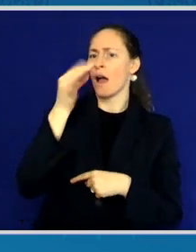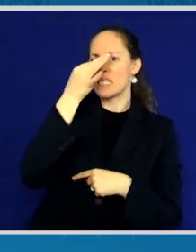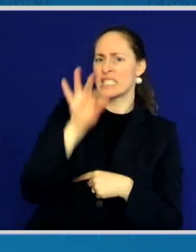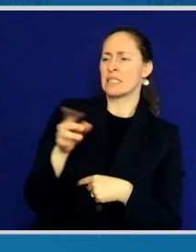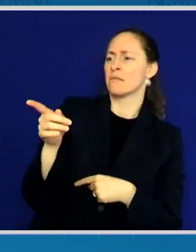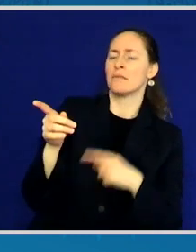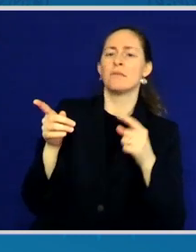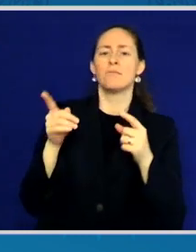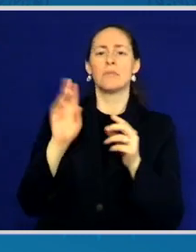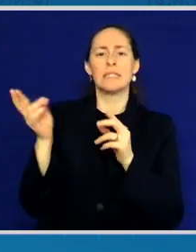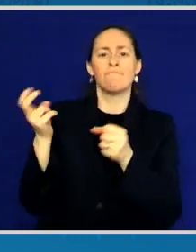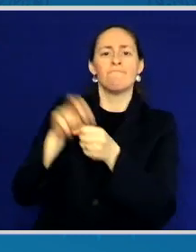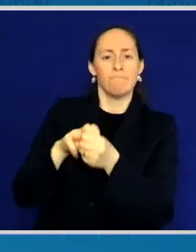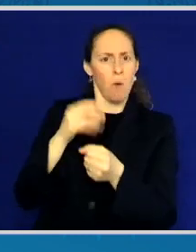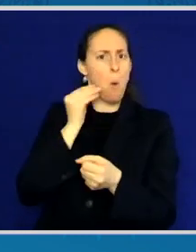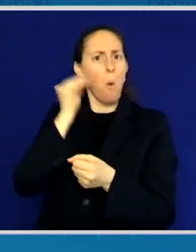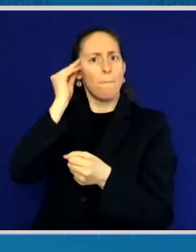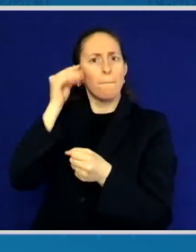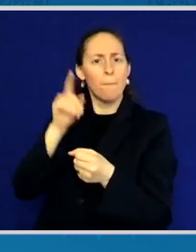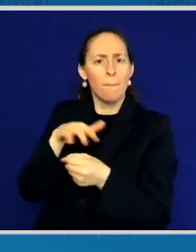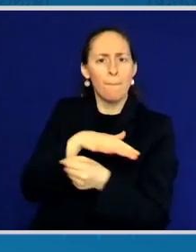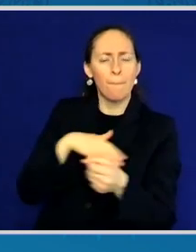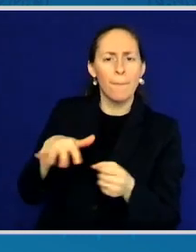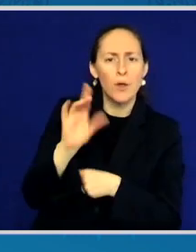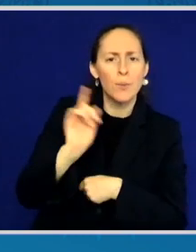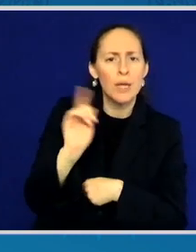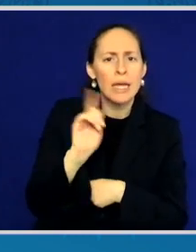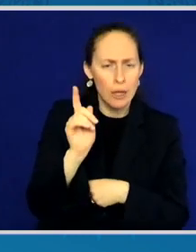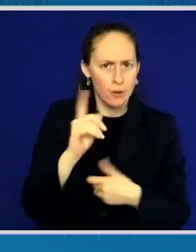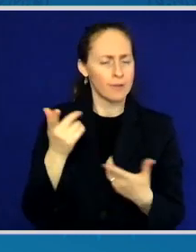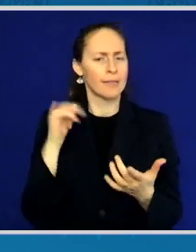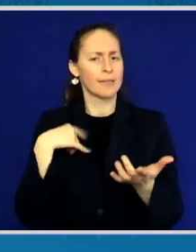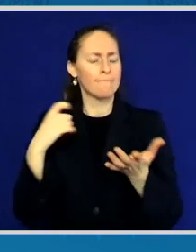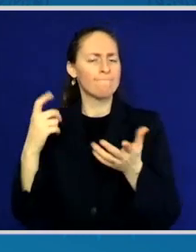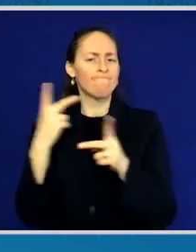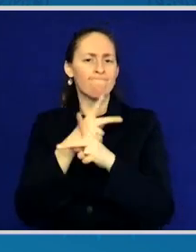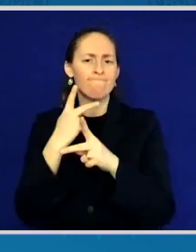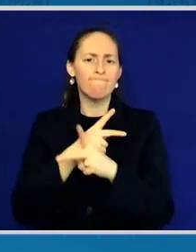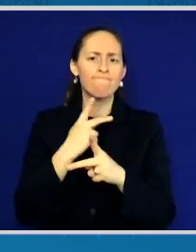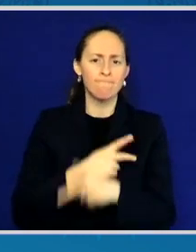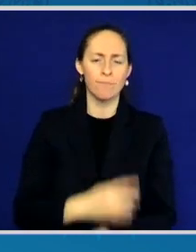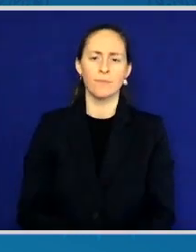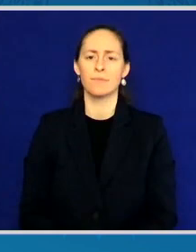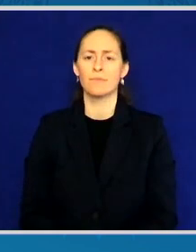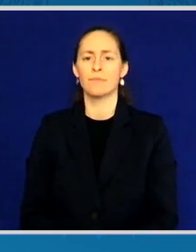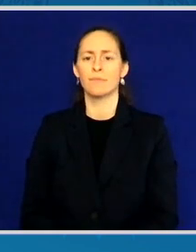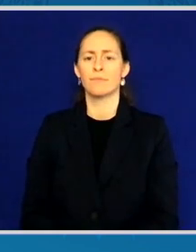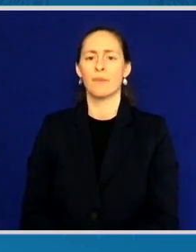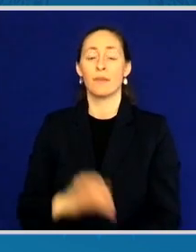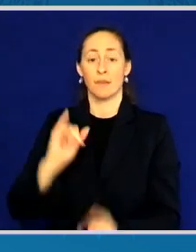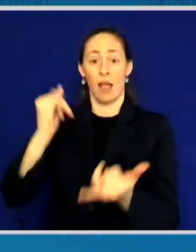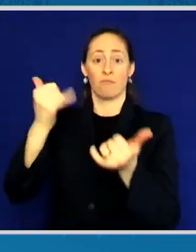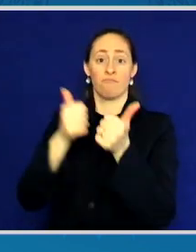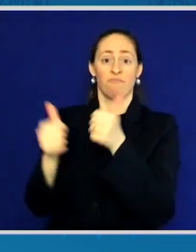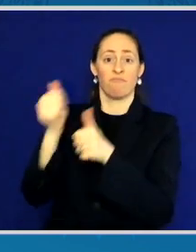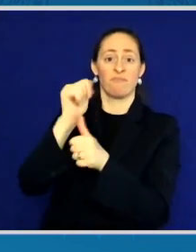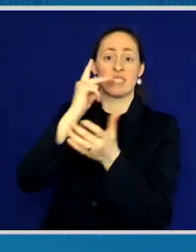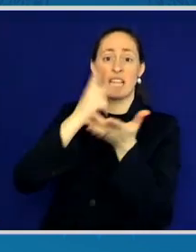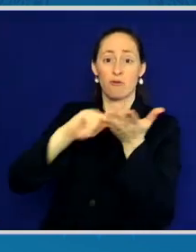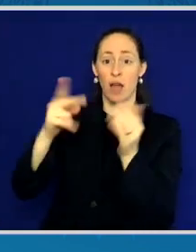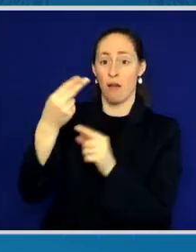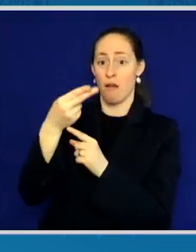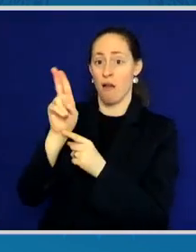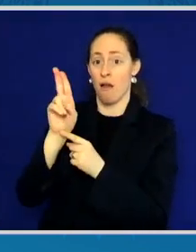one of the things that Congresswoman Fudge, who now is Secretary of HUD, was my congresswoman in Cleveland, is now Secretary of HUD, that she is